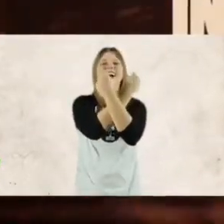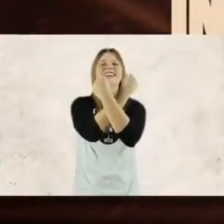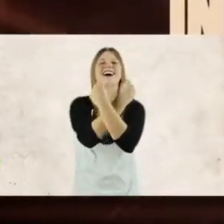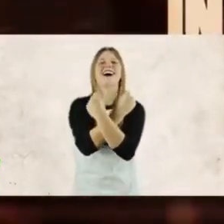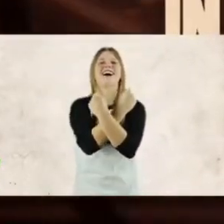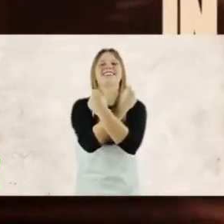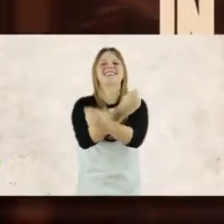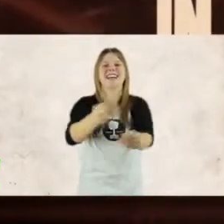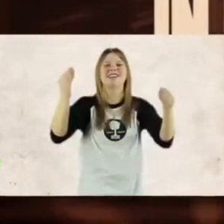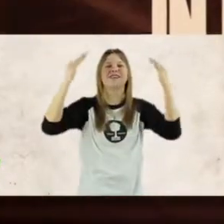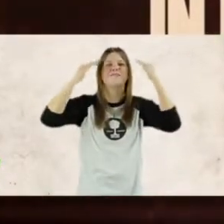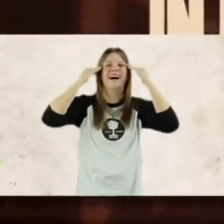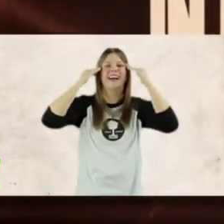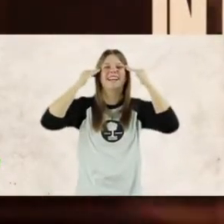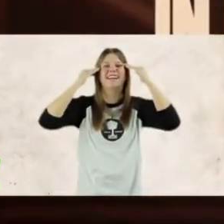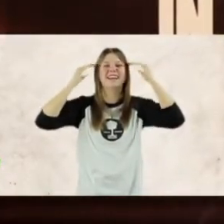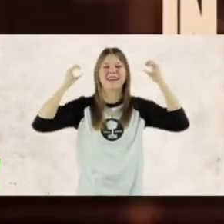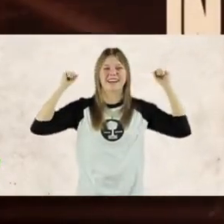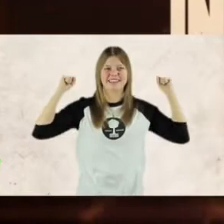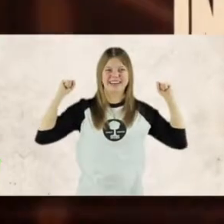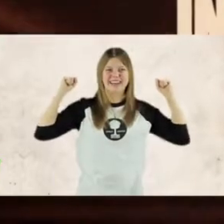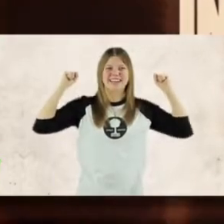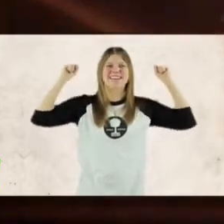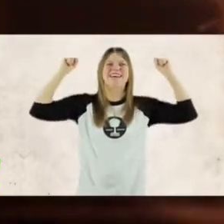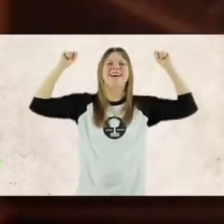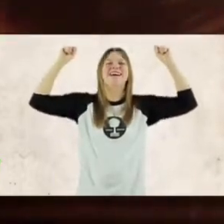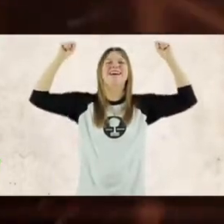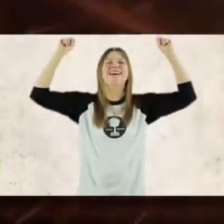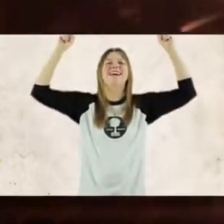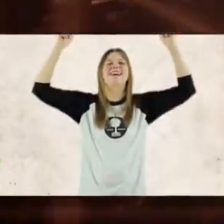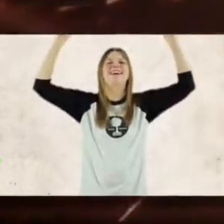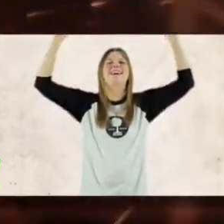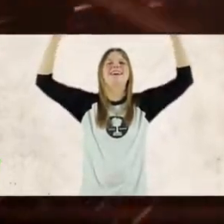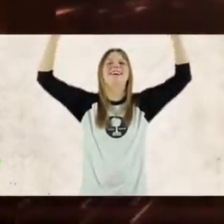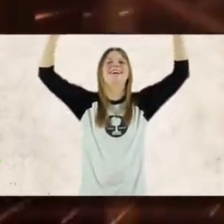will guard your hearts and your minds in Christ Jesus.